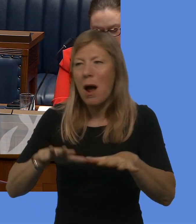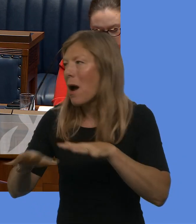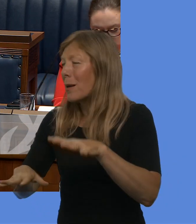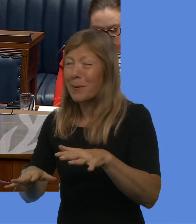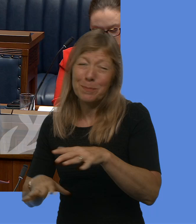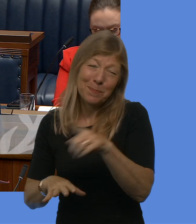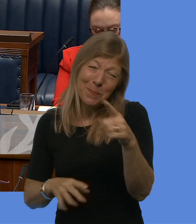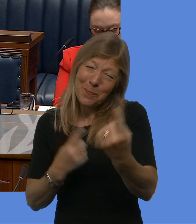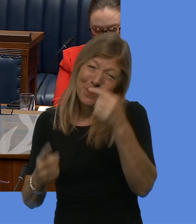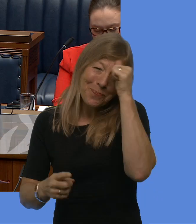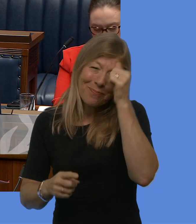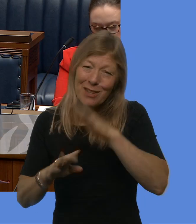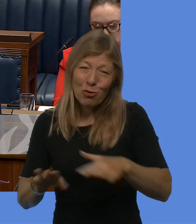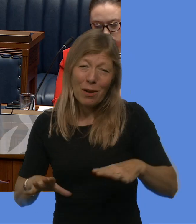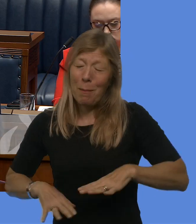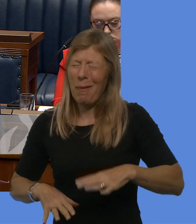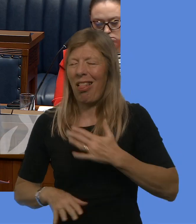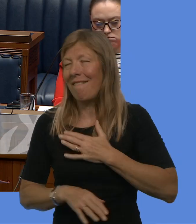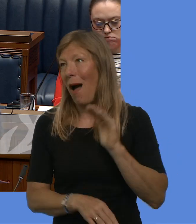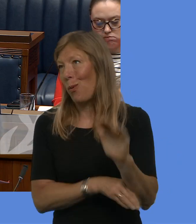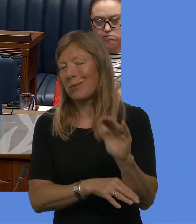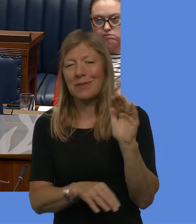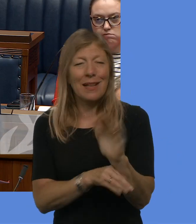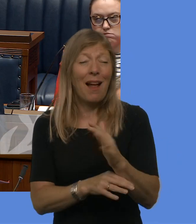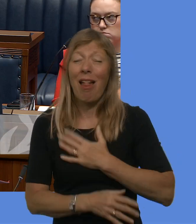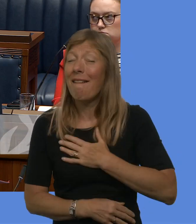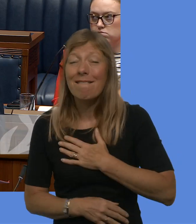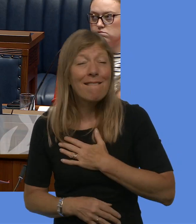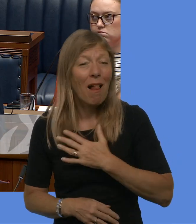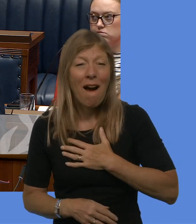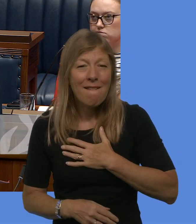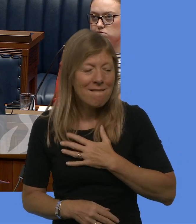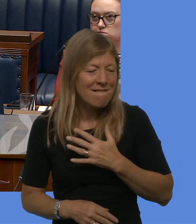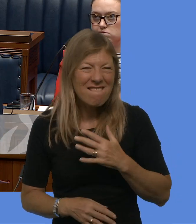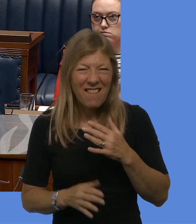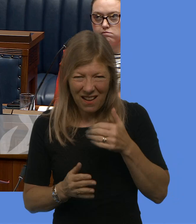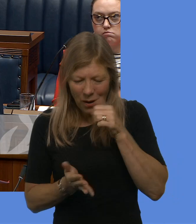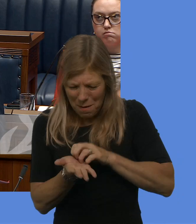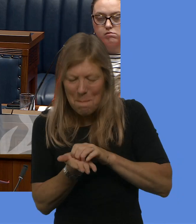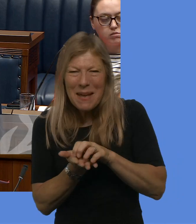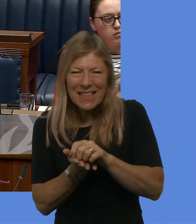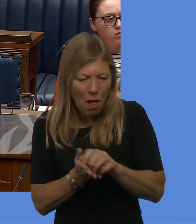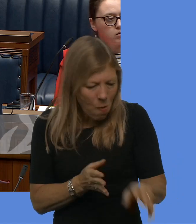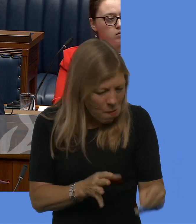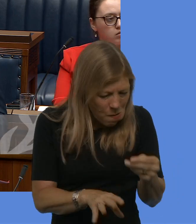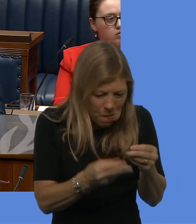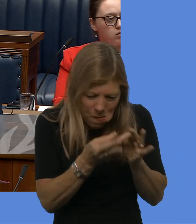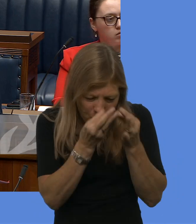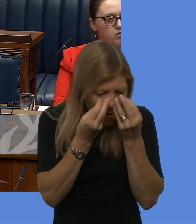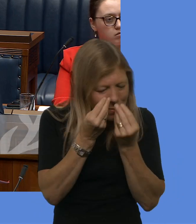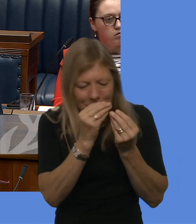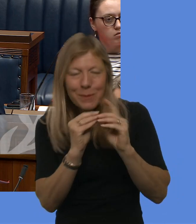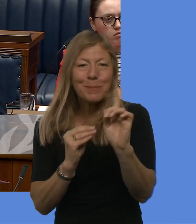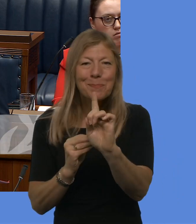be outside, and they love to be picking up all of those bugs and beetles and different things, and valuing